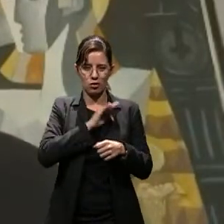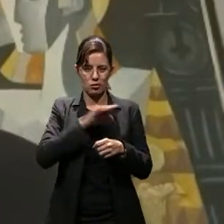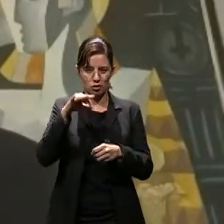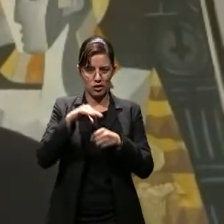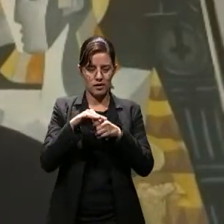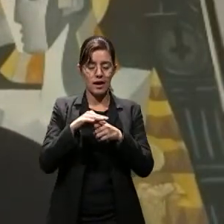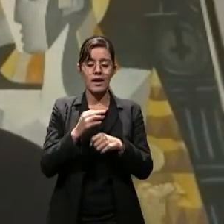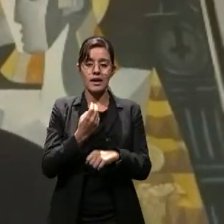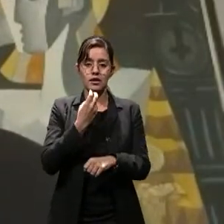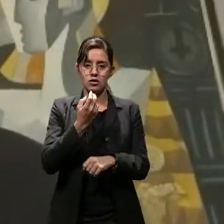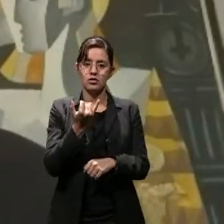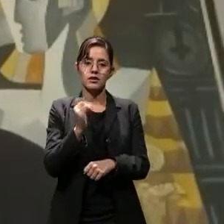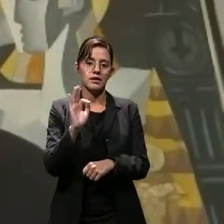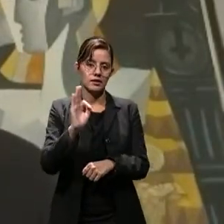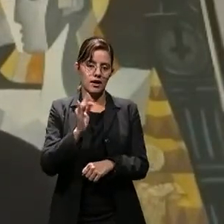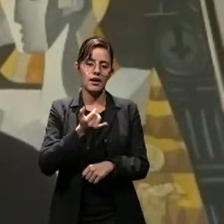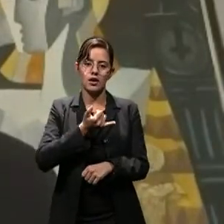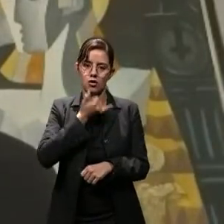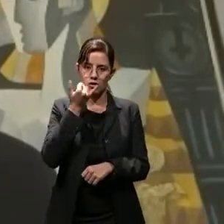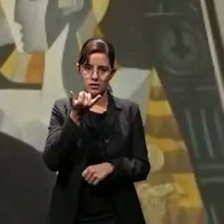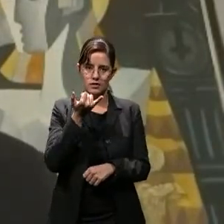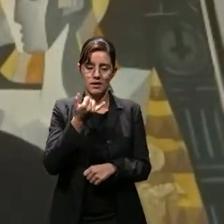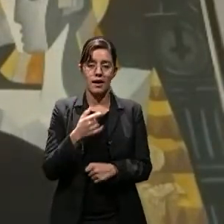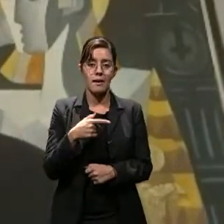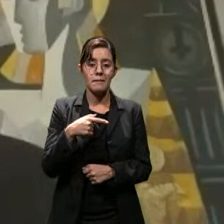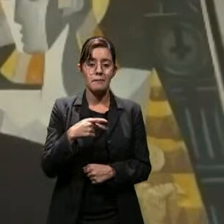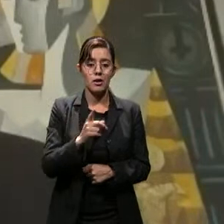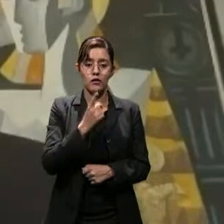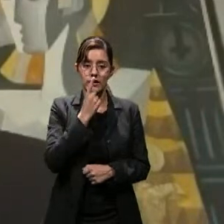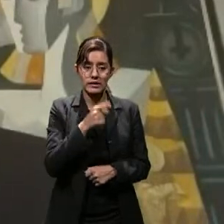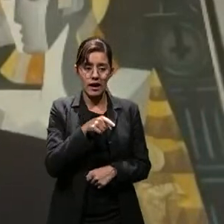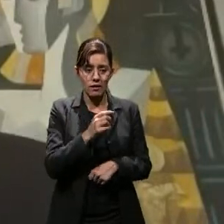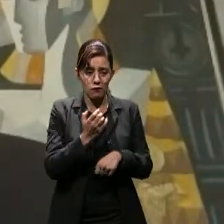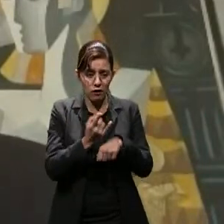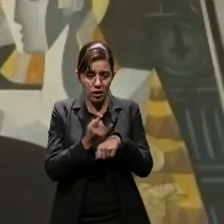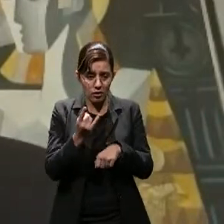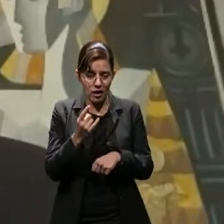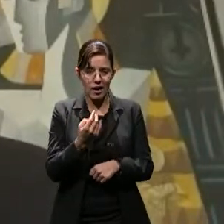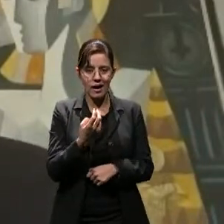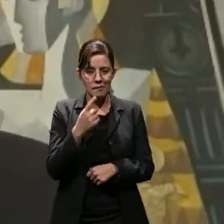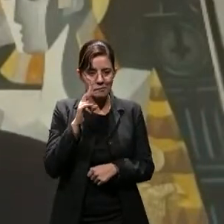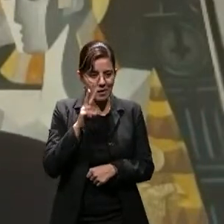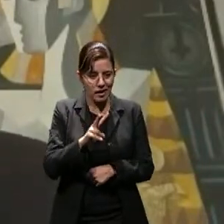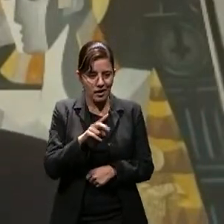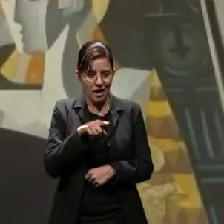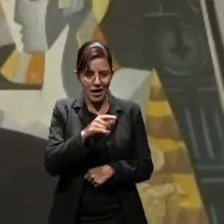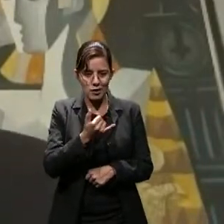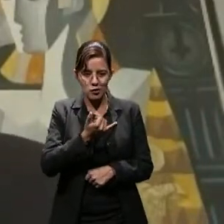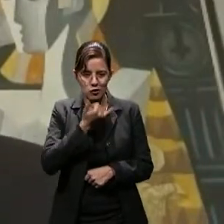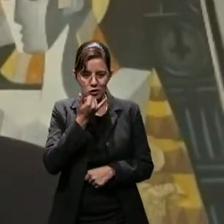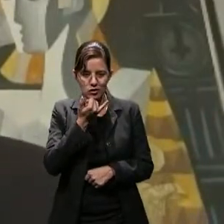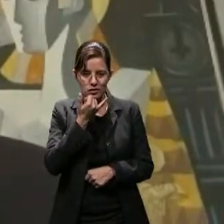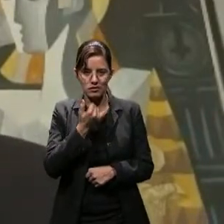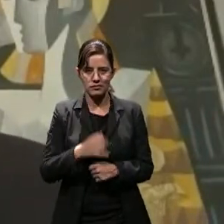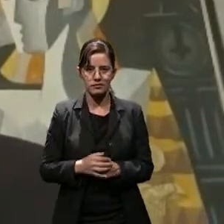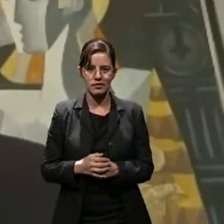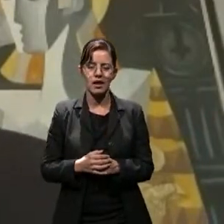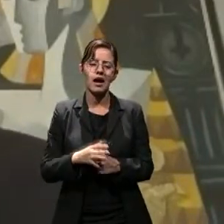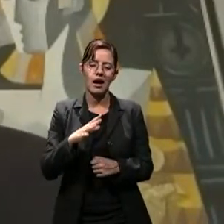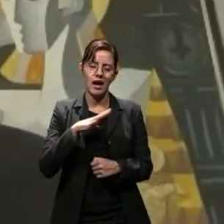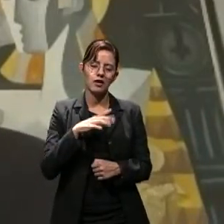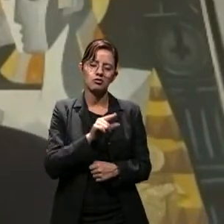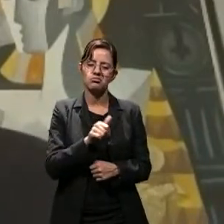where there might be some mistakes. And these are fed from these mistakes. Some are